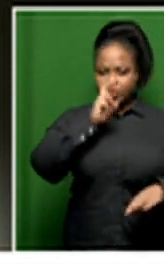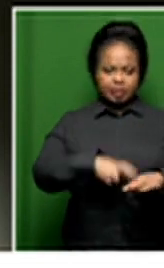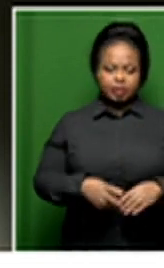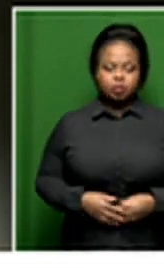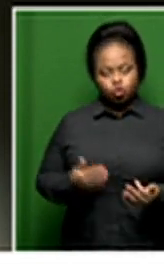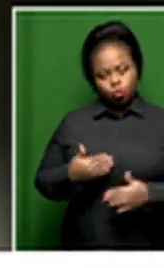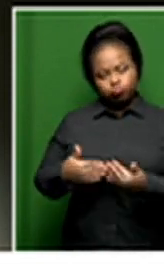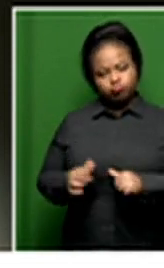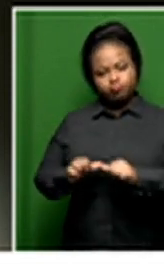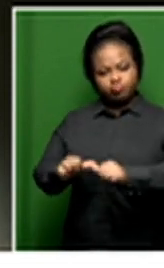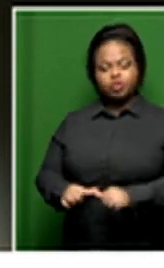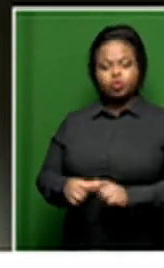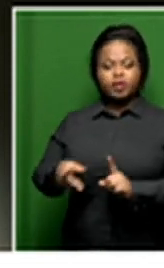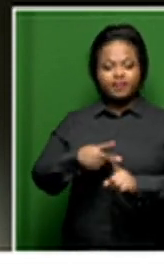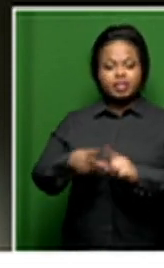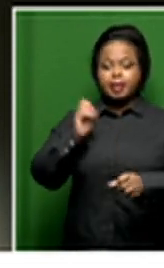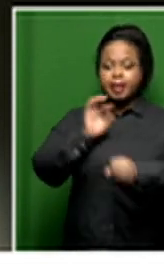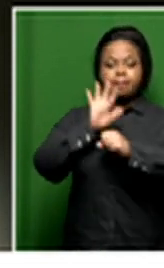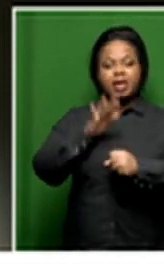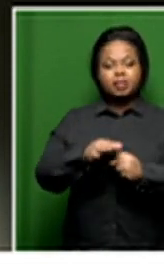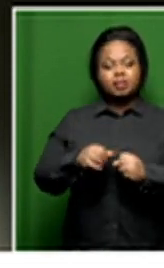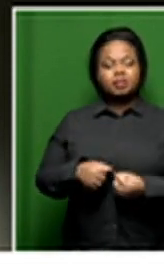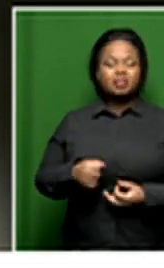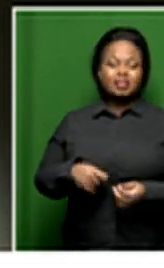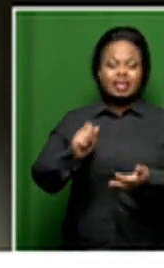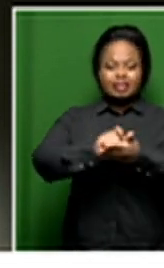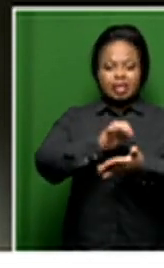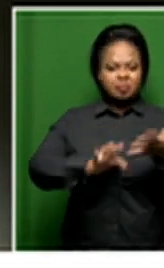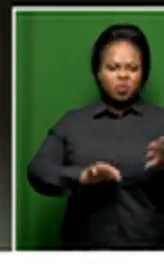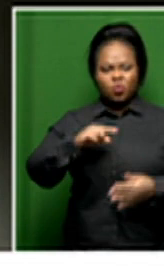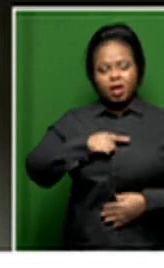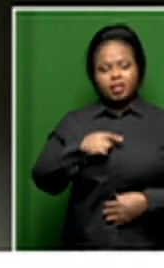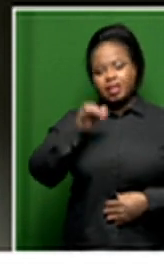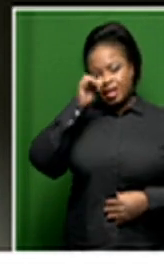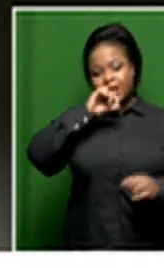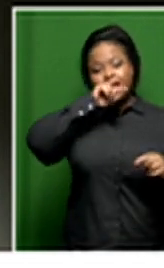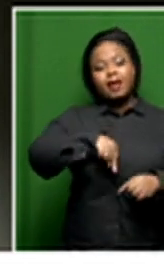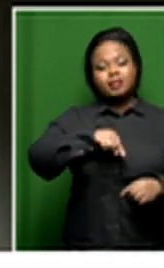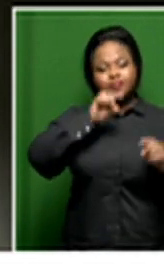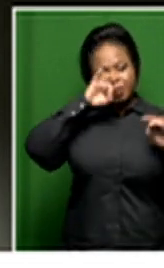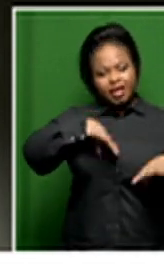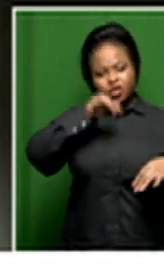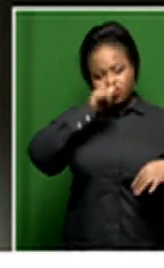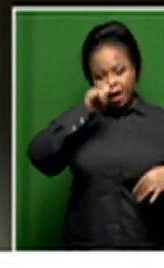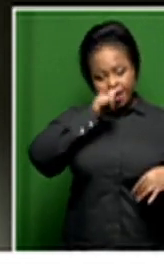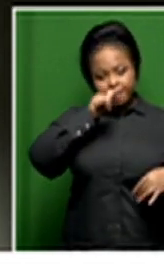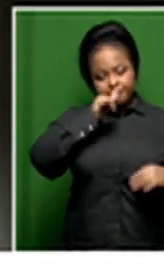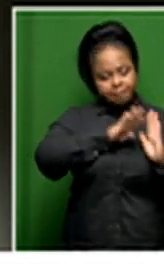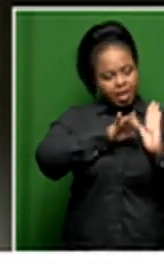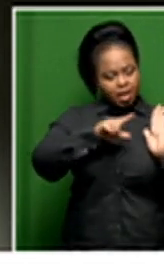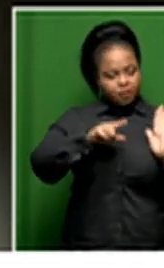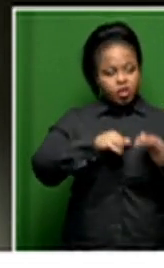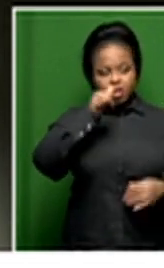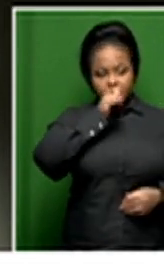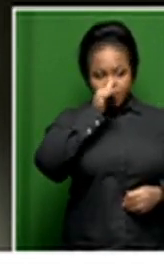So there is provision for victim impact statements. I mean, currently, what the Hate Crimes Bill does is to take an existing crime,